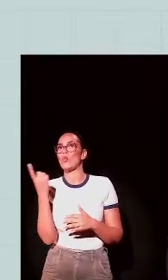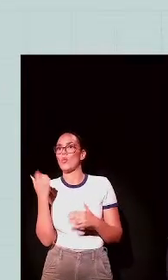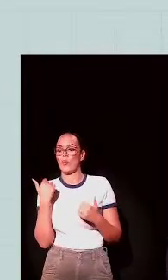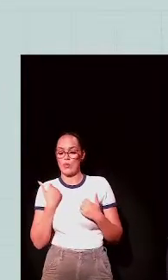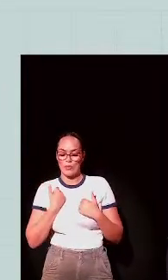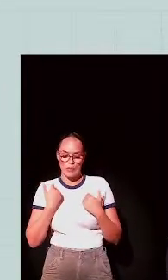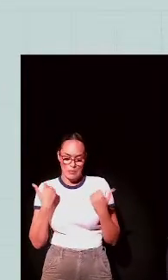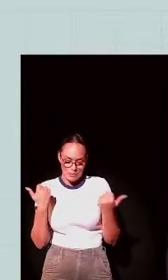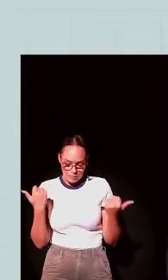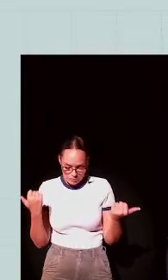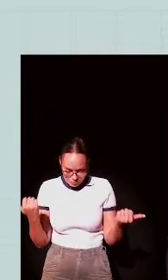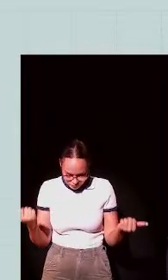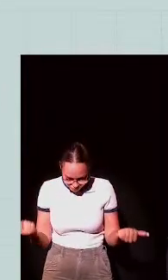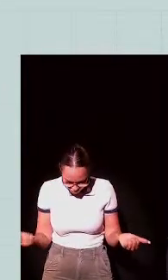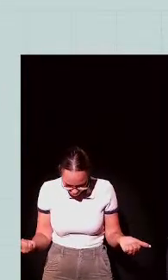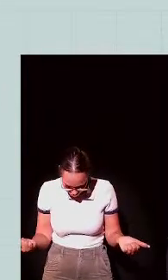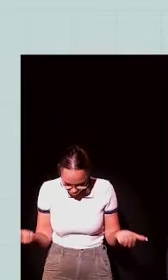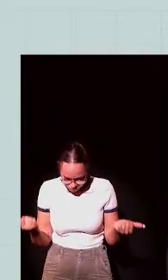be?